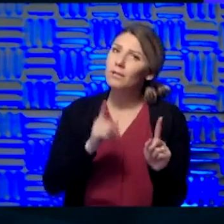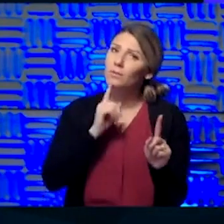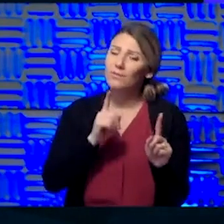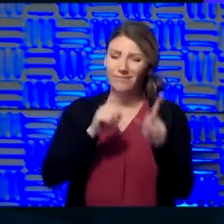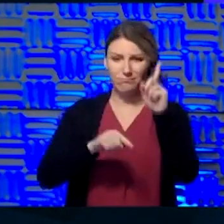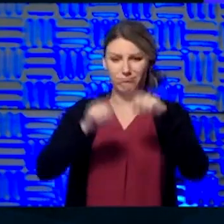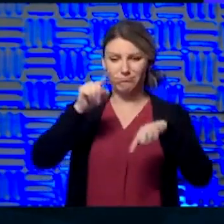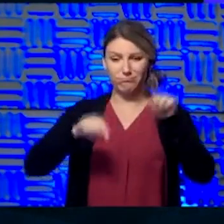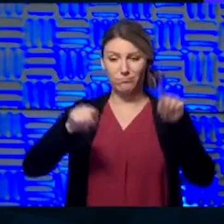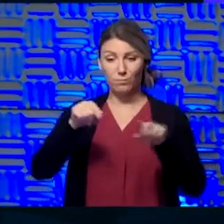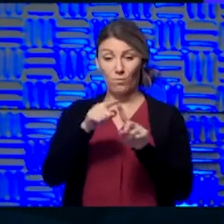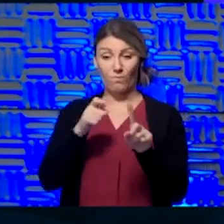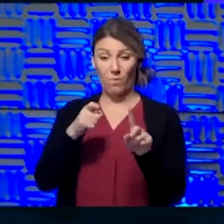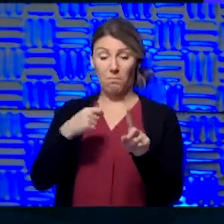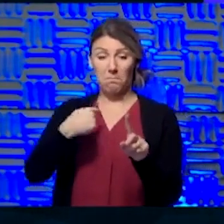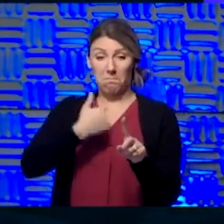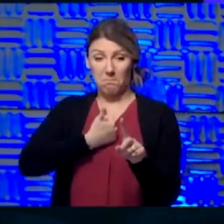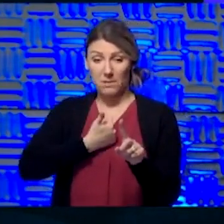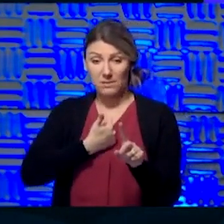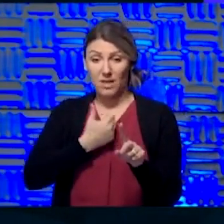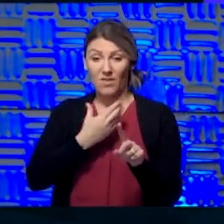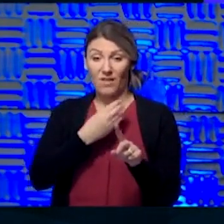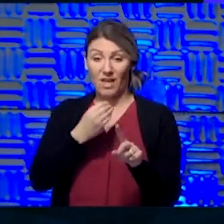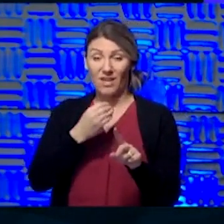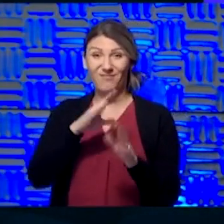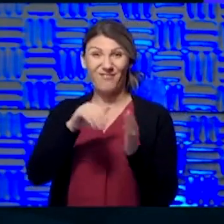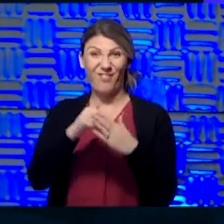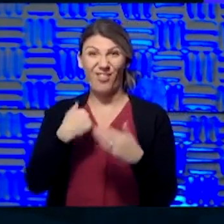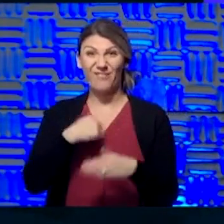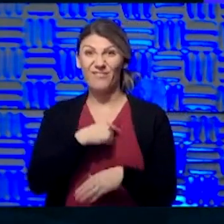varied for me, and I think for all of us, we had